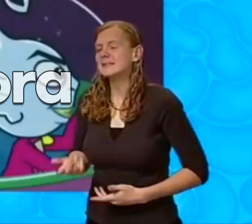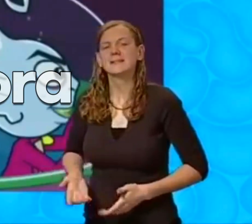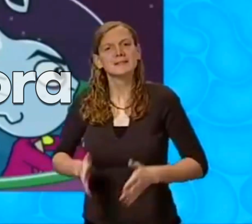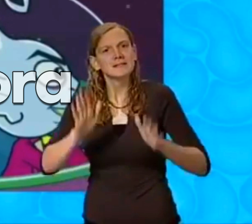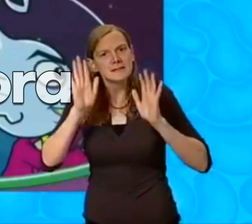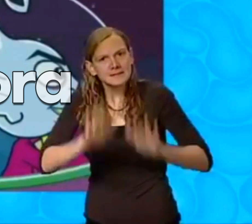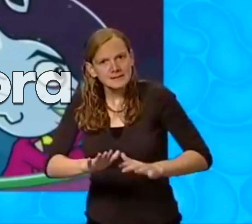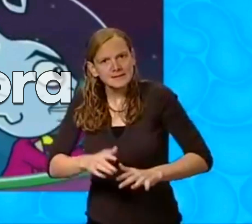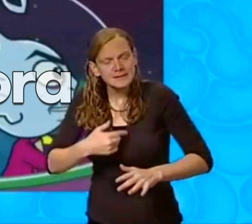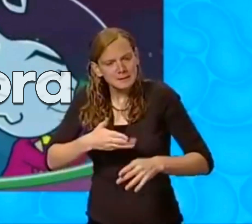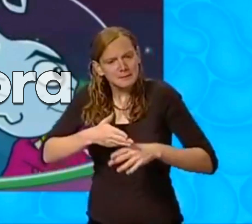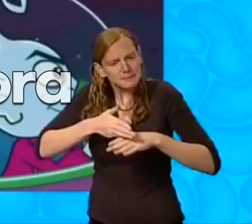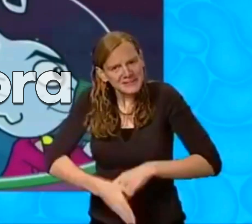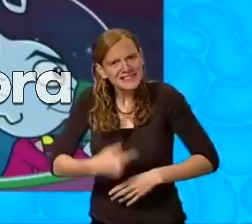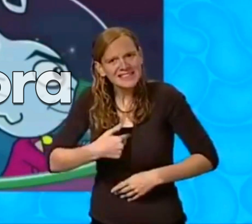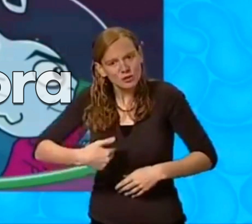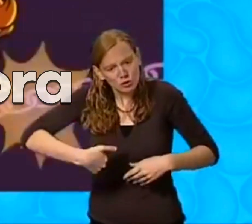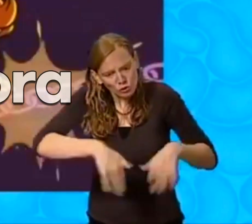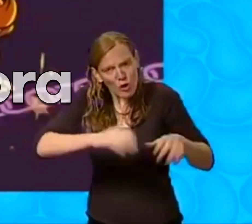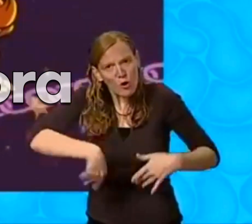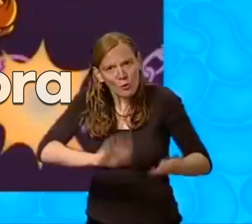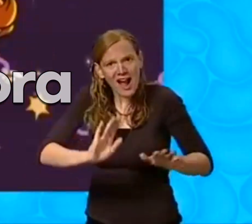Go away!